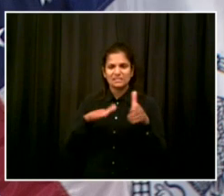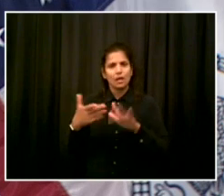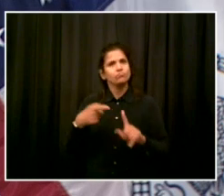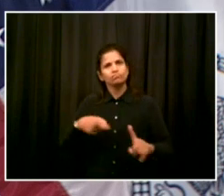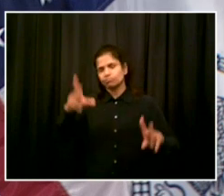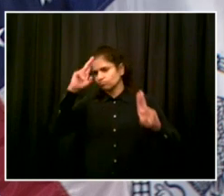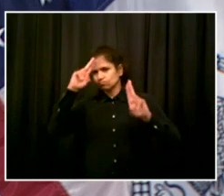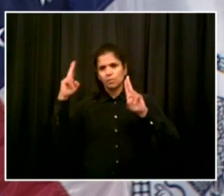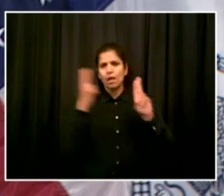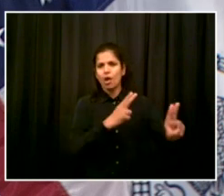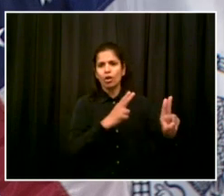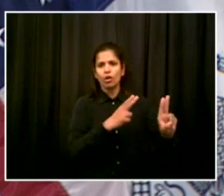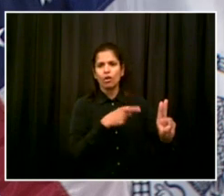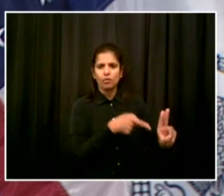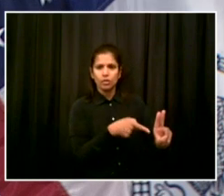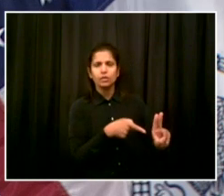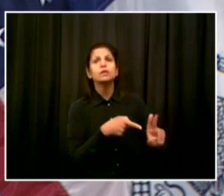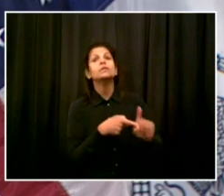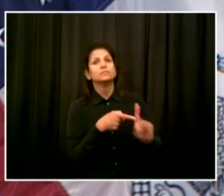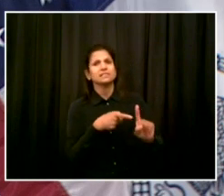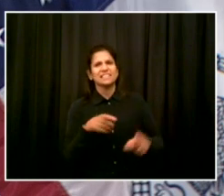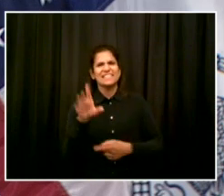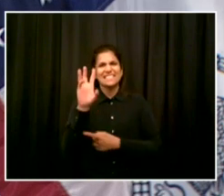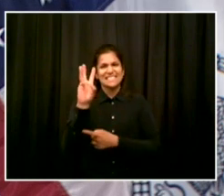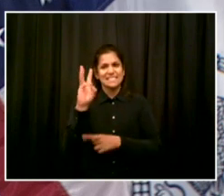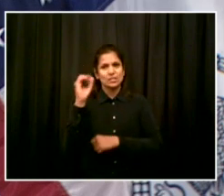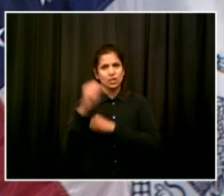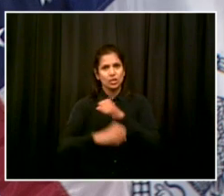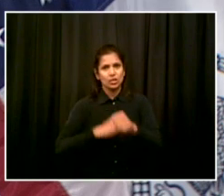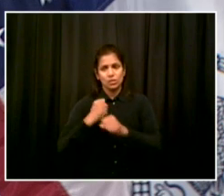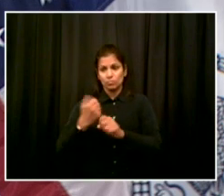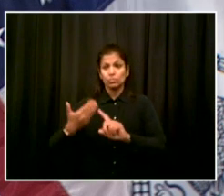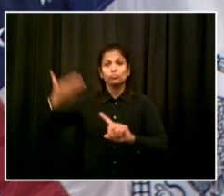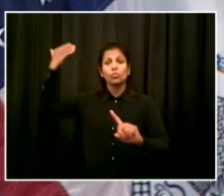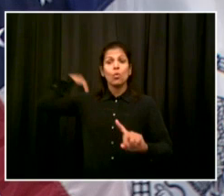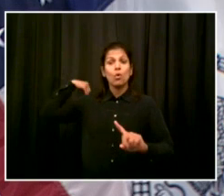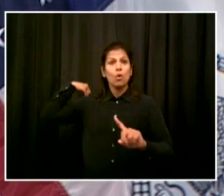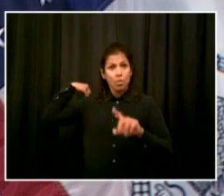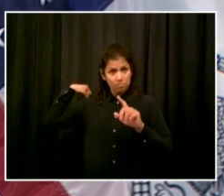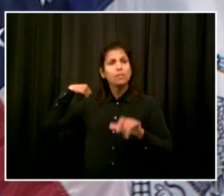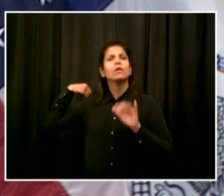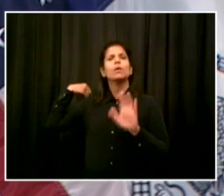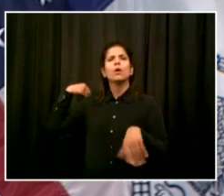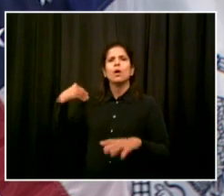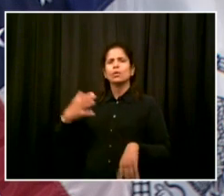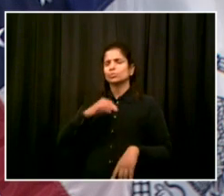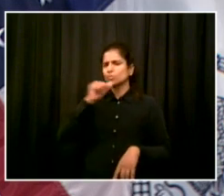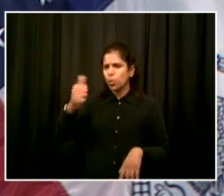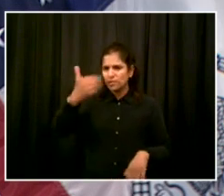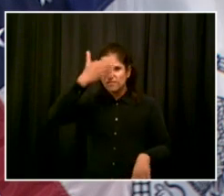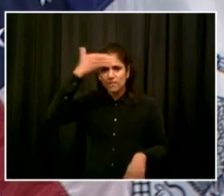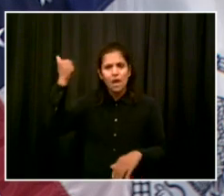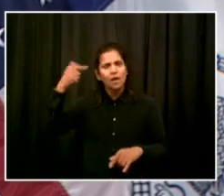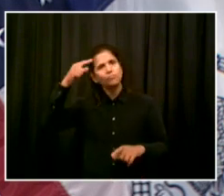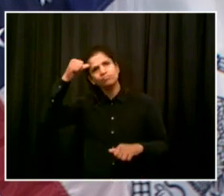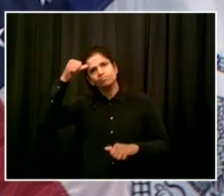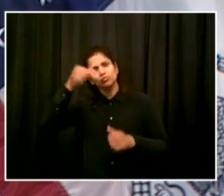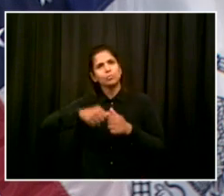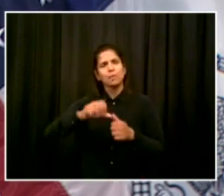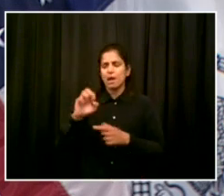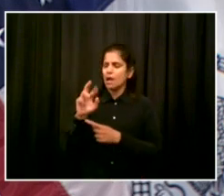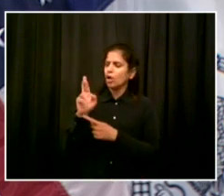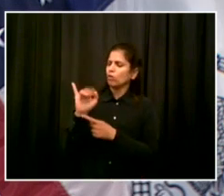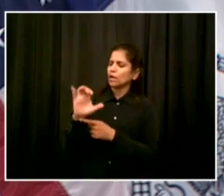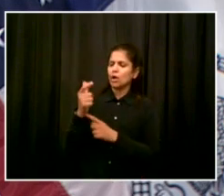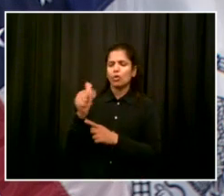make sure it never happens again. But I truly believe that Eric Garner, even though he should be with us here today, he did not